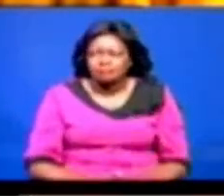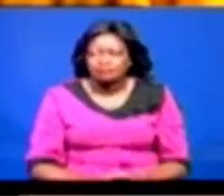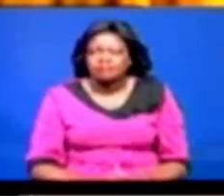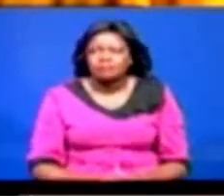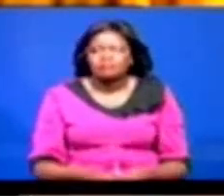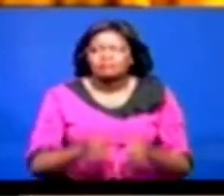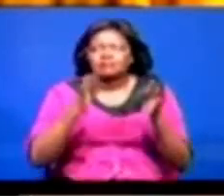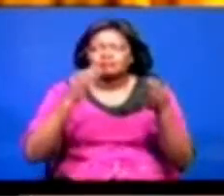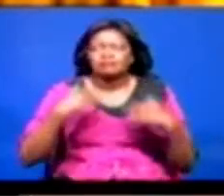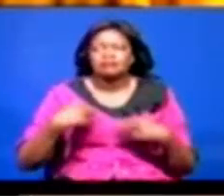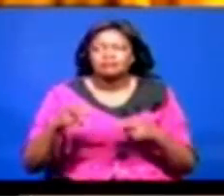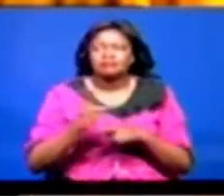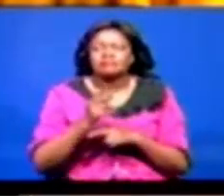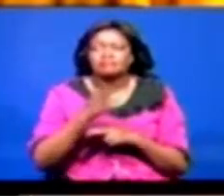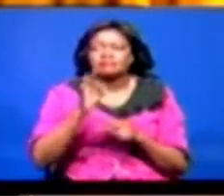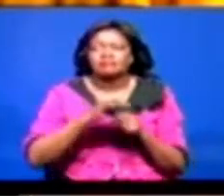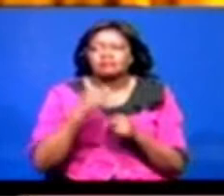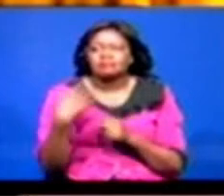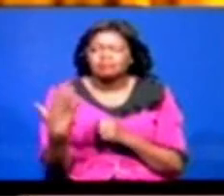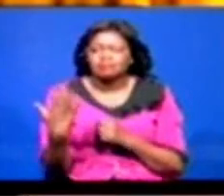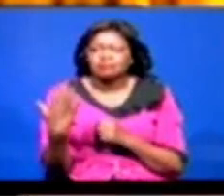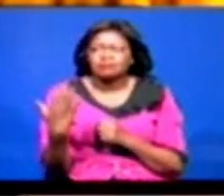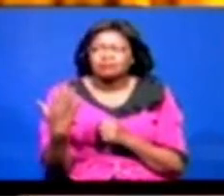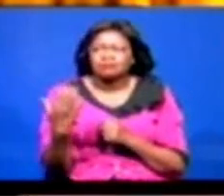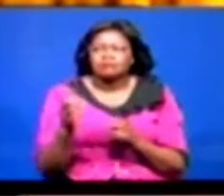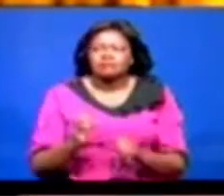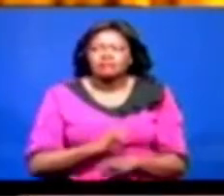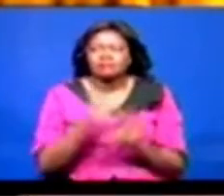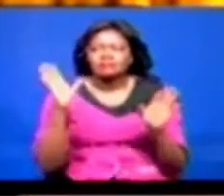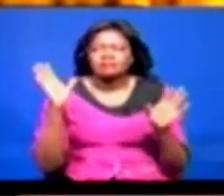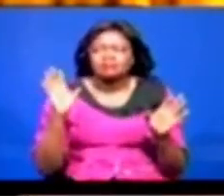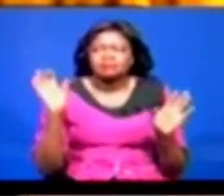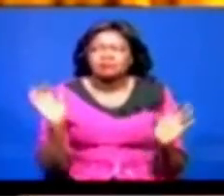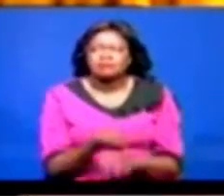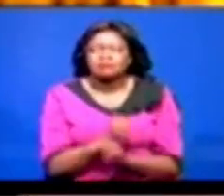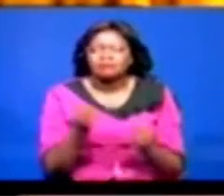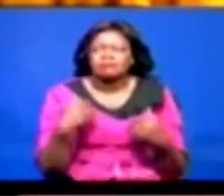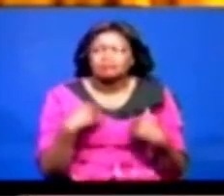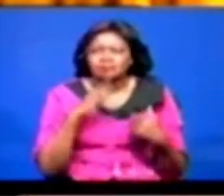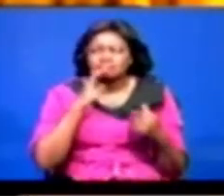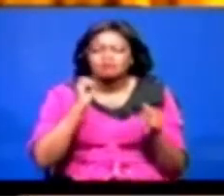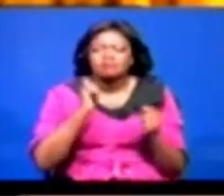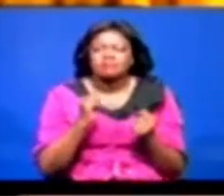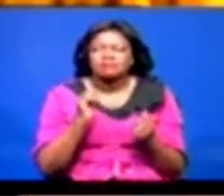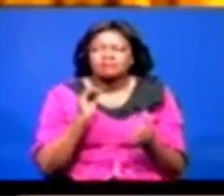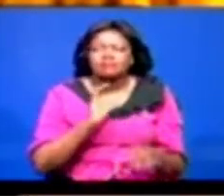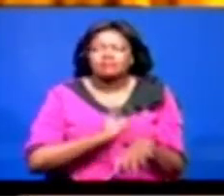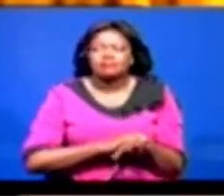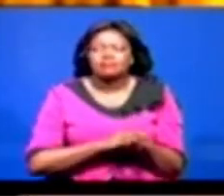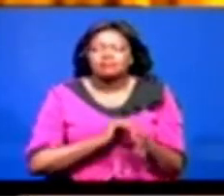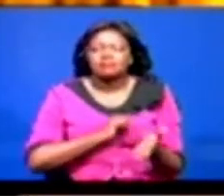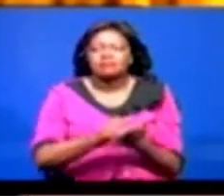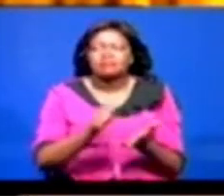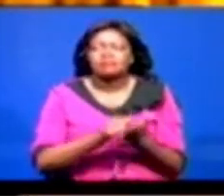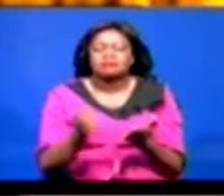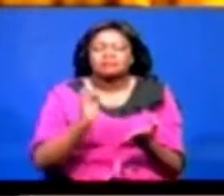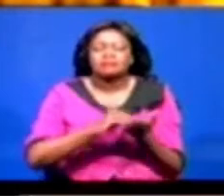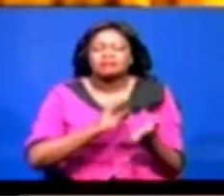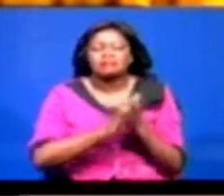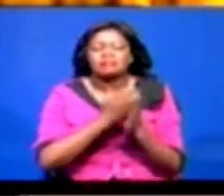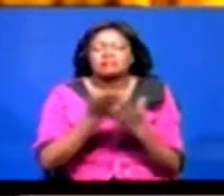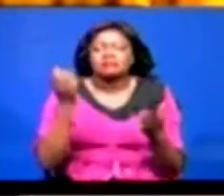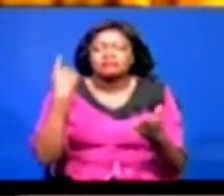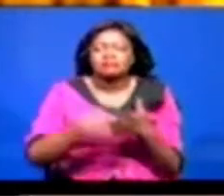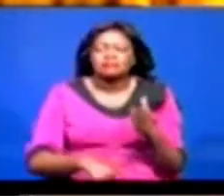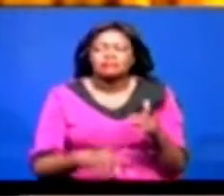had used those ballot papers, obviously, we could not have been able to get a reprint at no cost. And secondly, for sure there would have